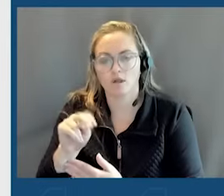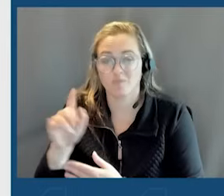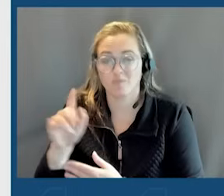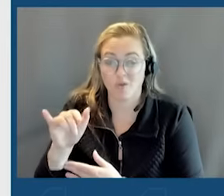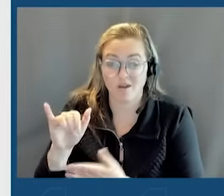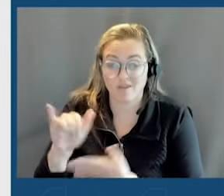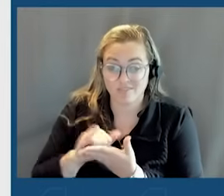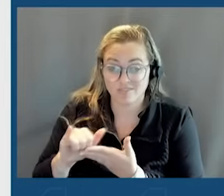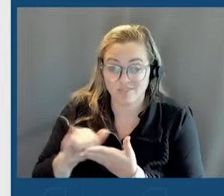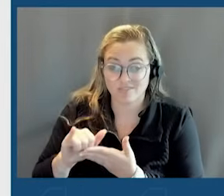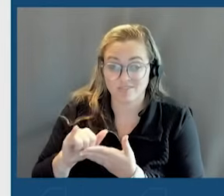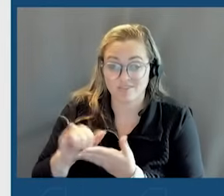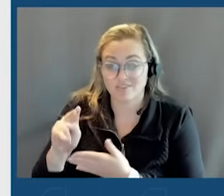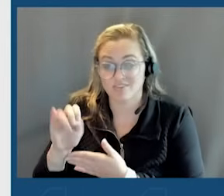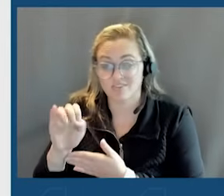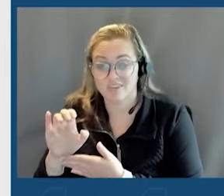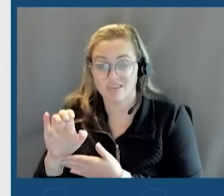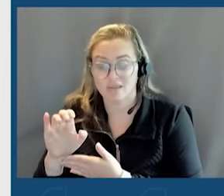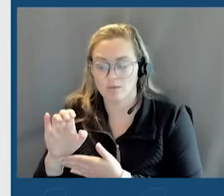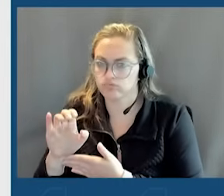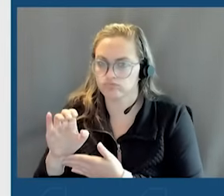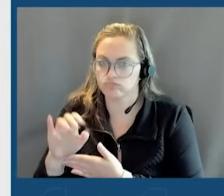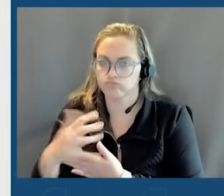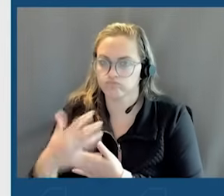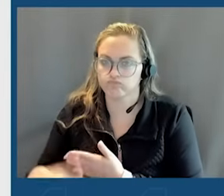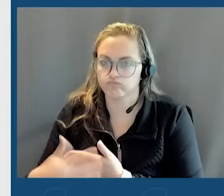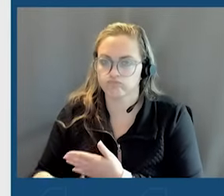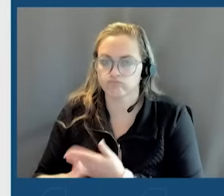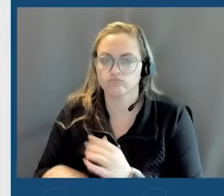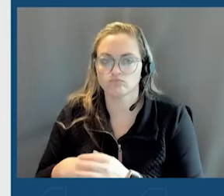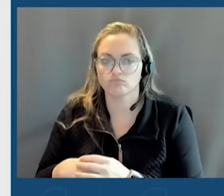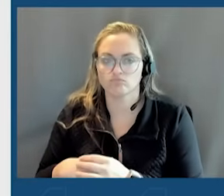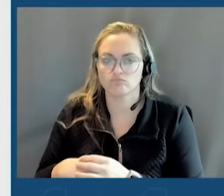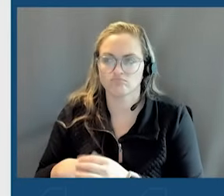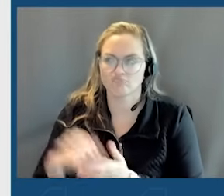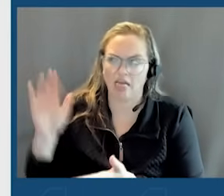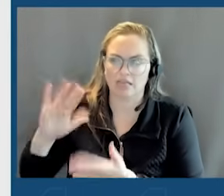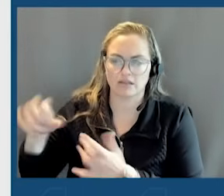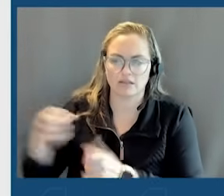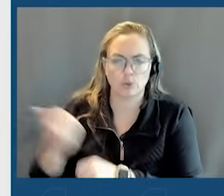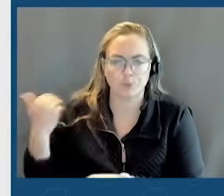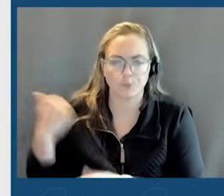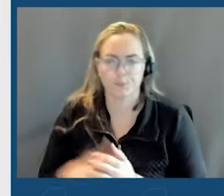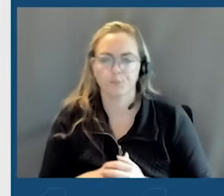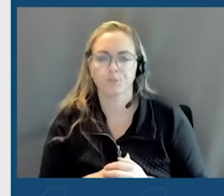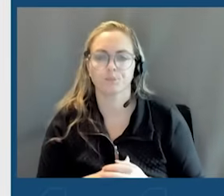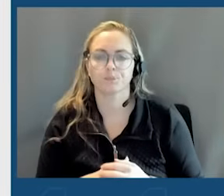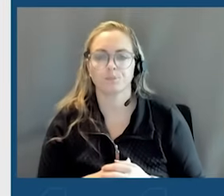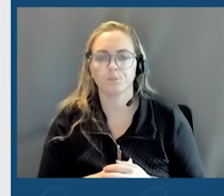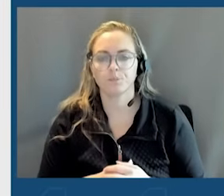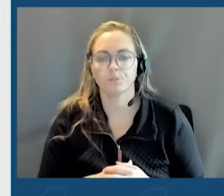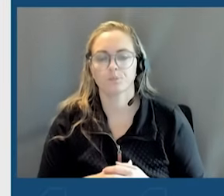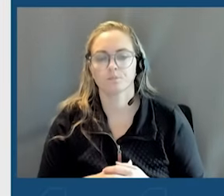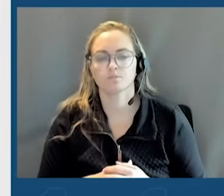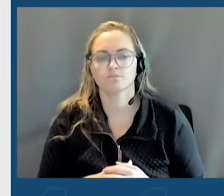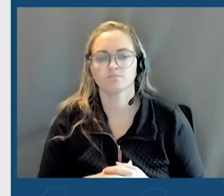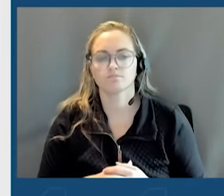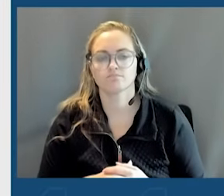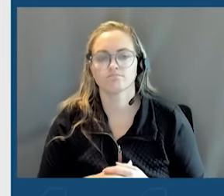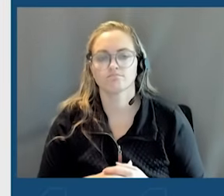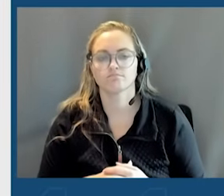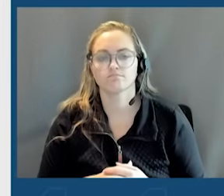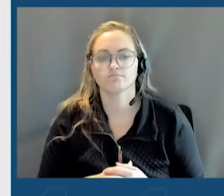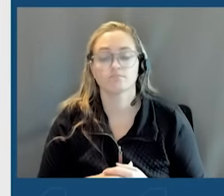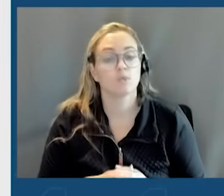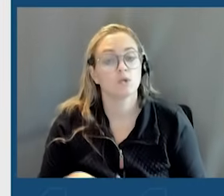City were just less than a year ago. So these